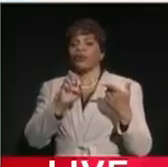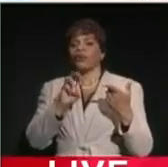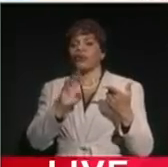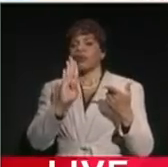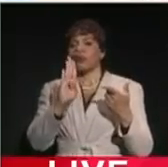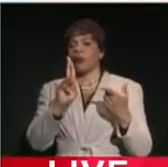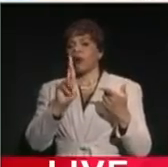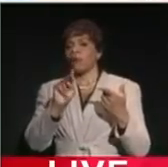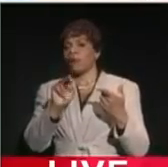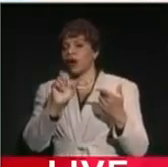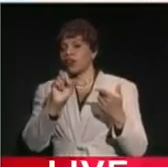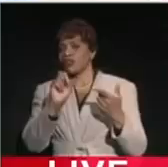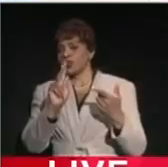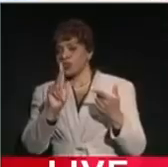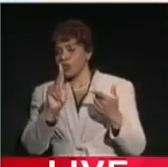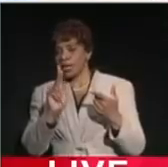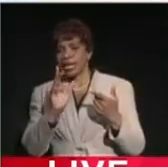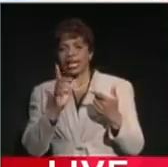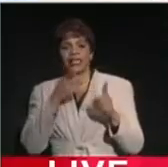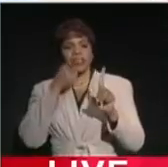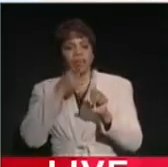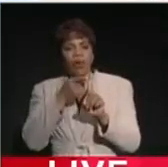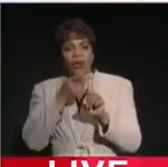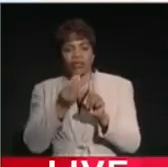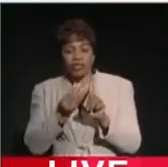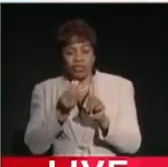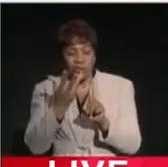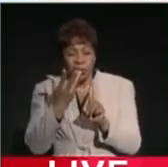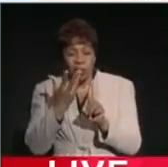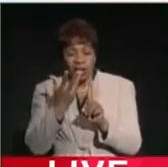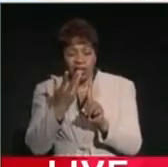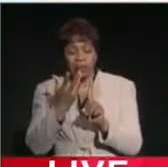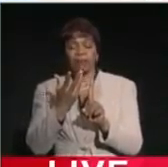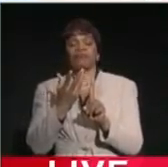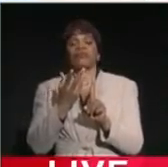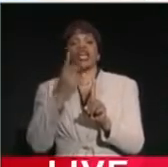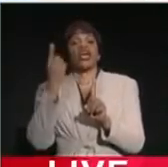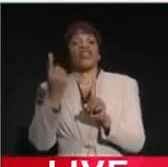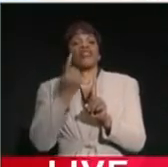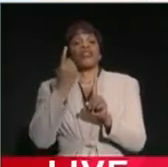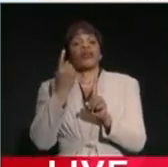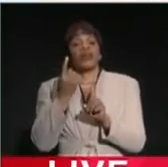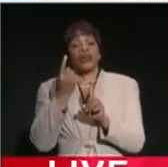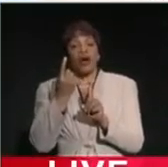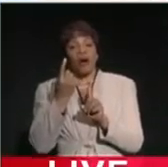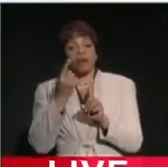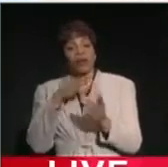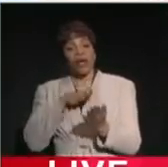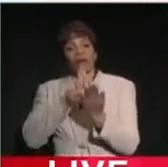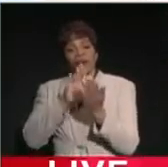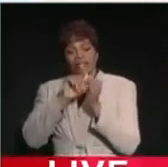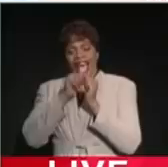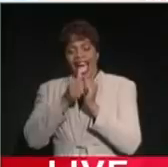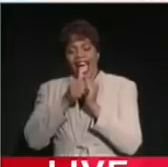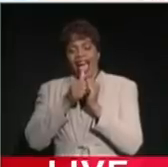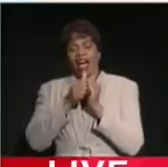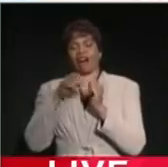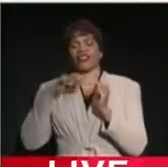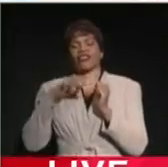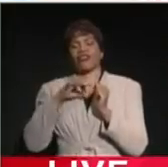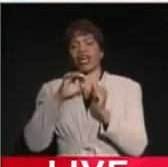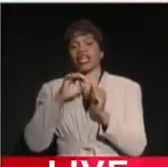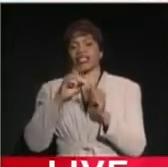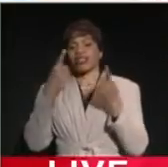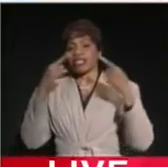too much that we give back to get those jobs? I understand, Alfred. So the only way these credits work is if the net benefit to